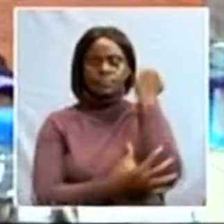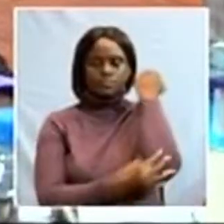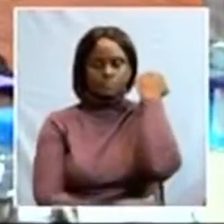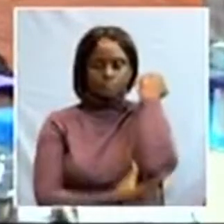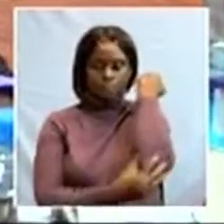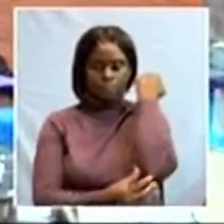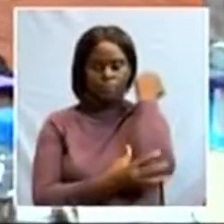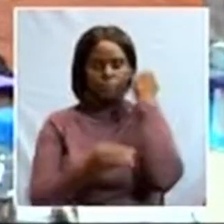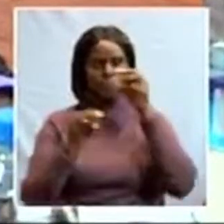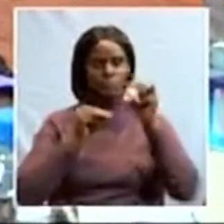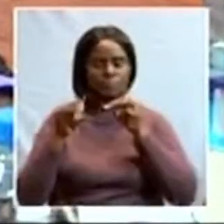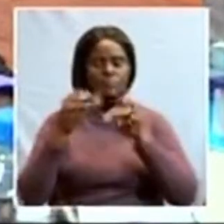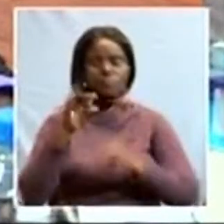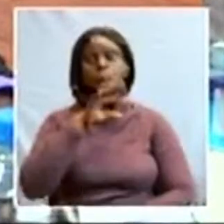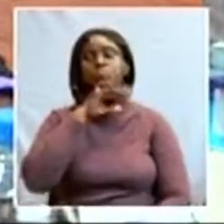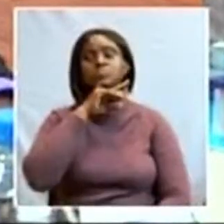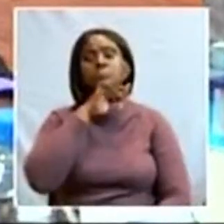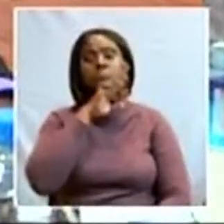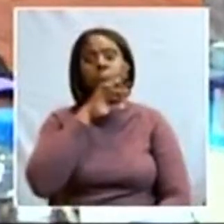poor management of waste.